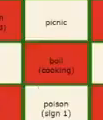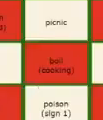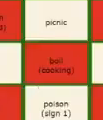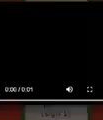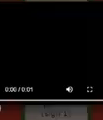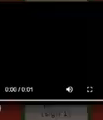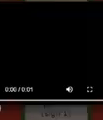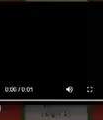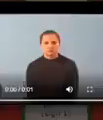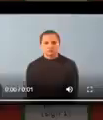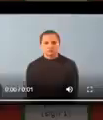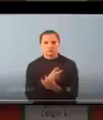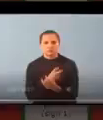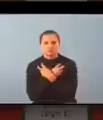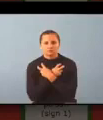Okay.